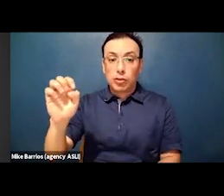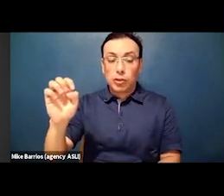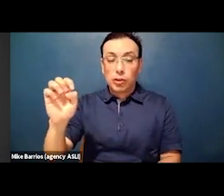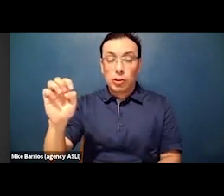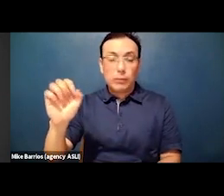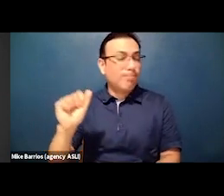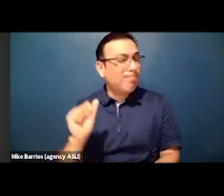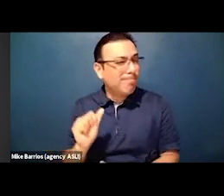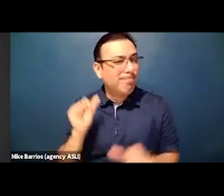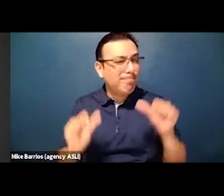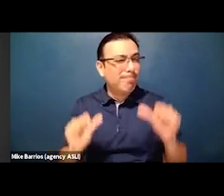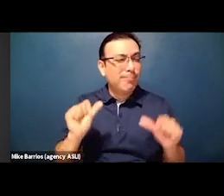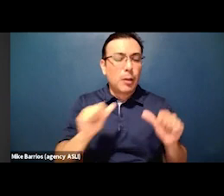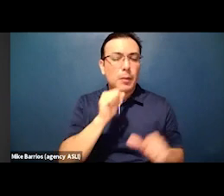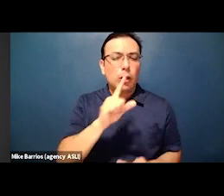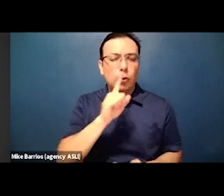Yeah, I'm not certain about that.